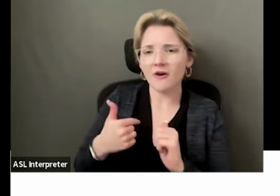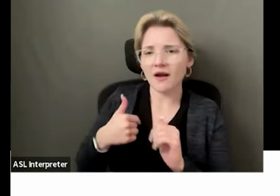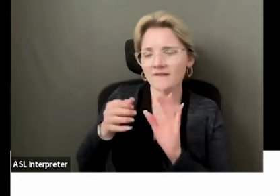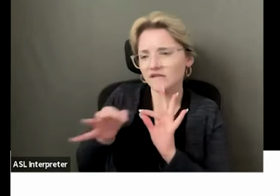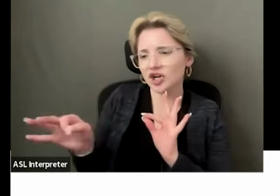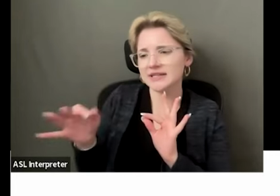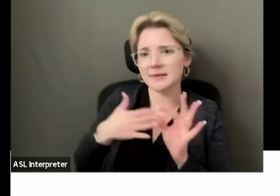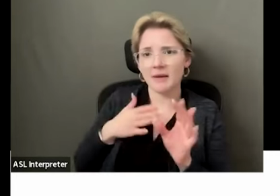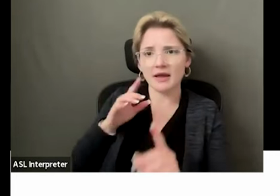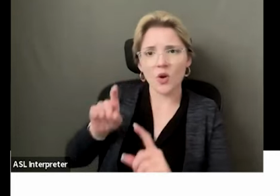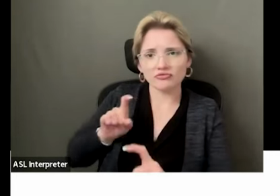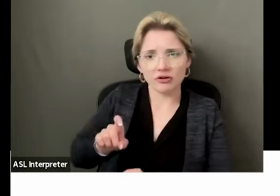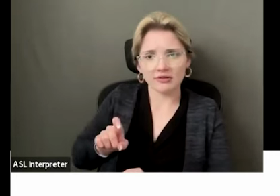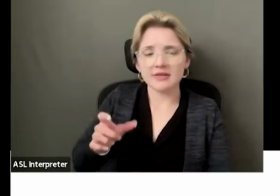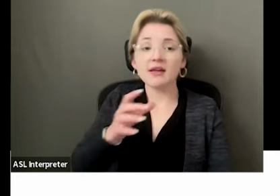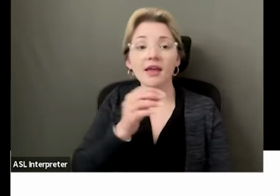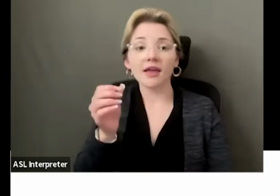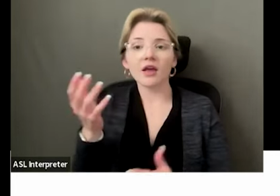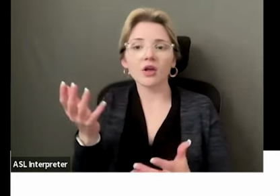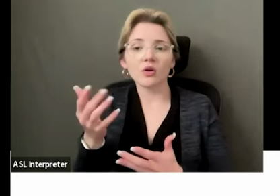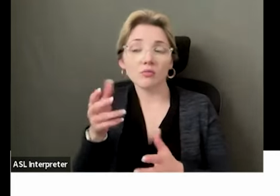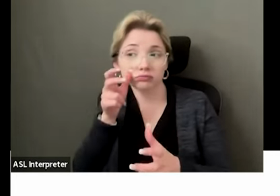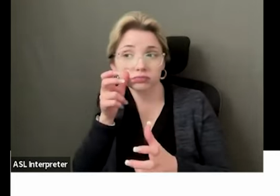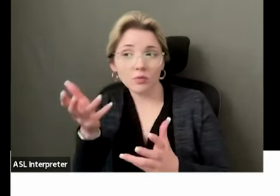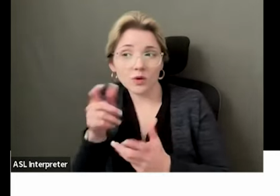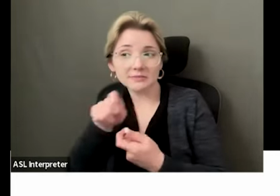to document because their confidentiality is protected.